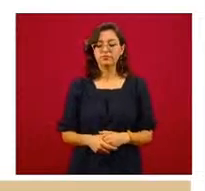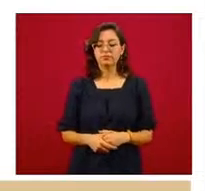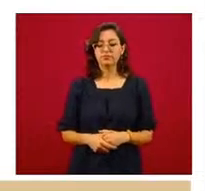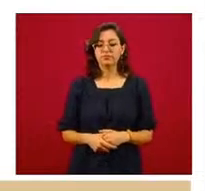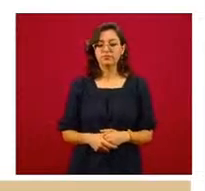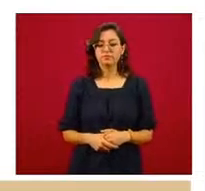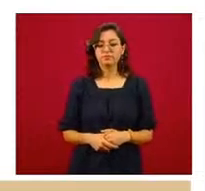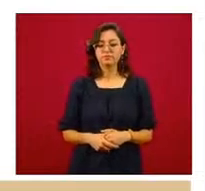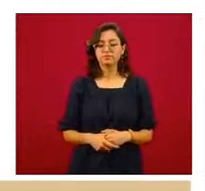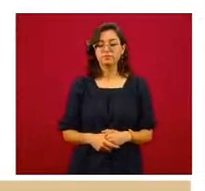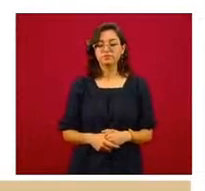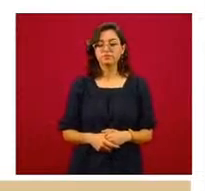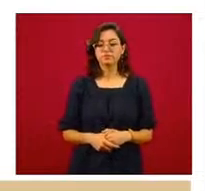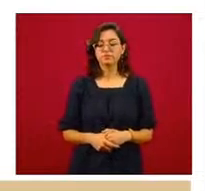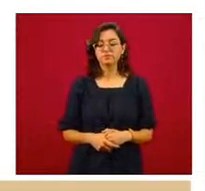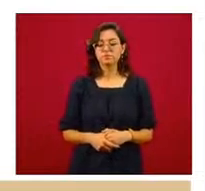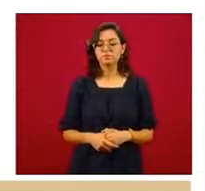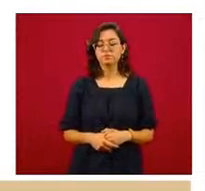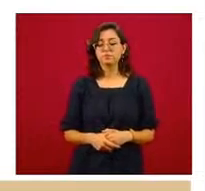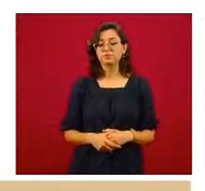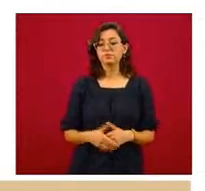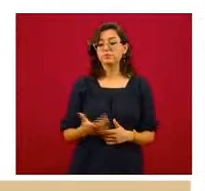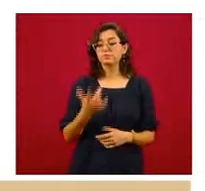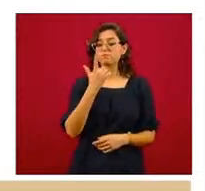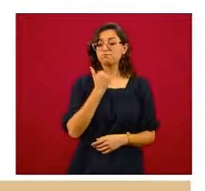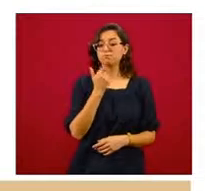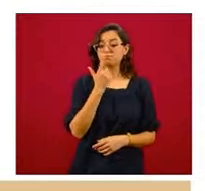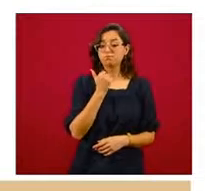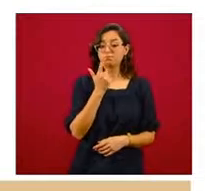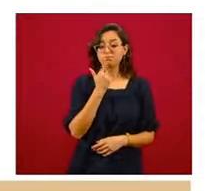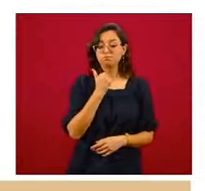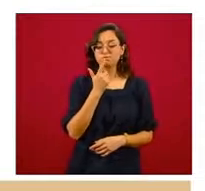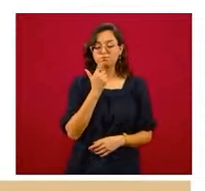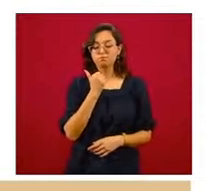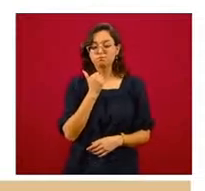This is the epidemic curve.